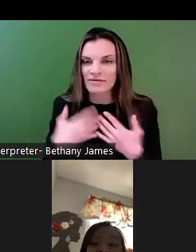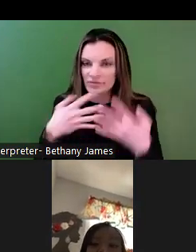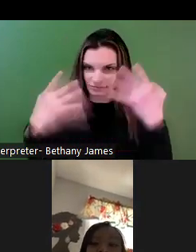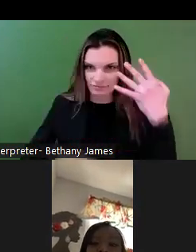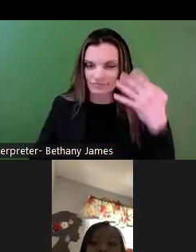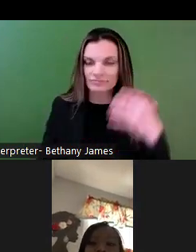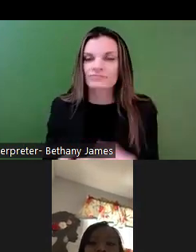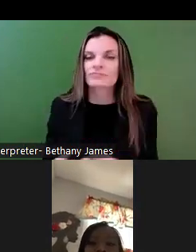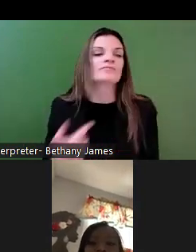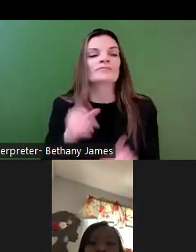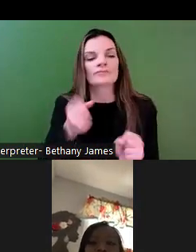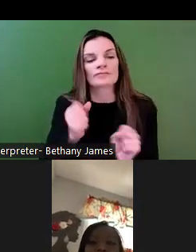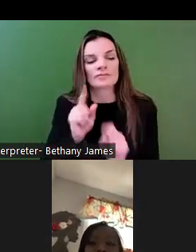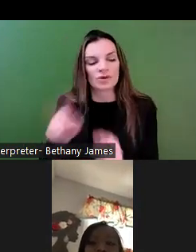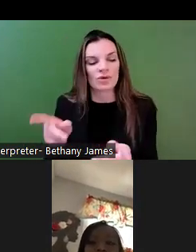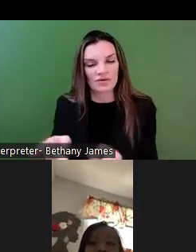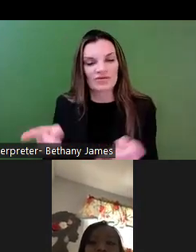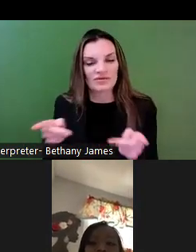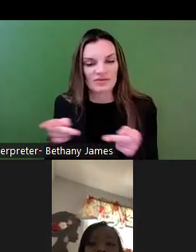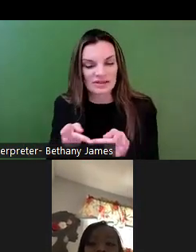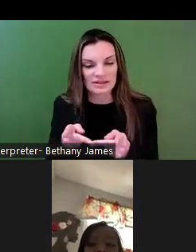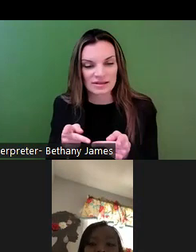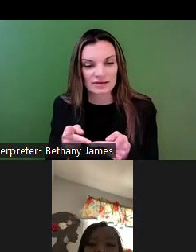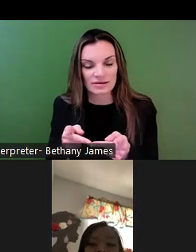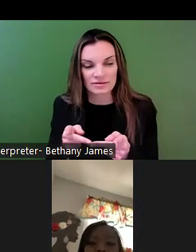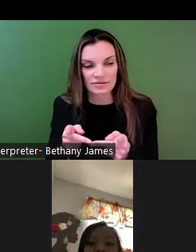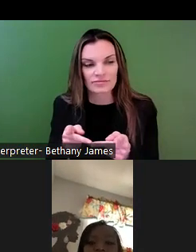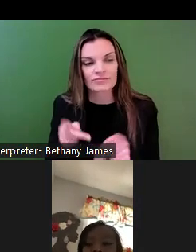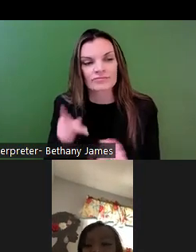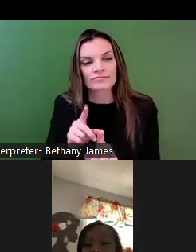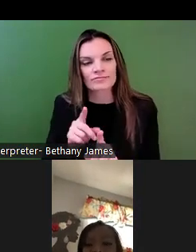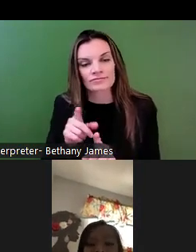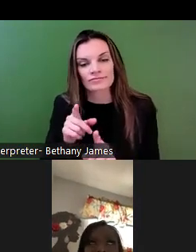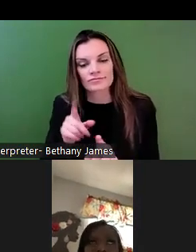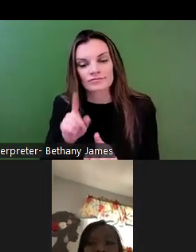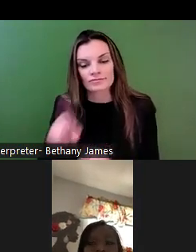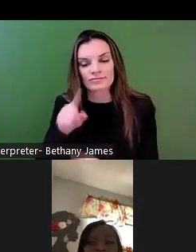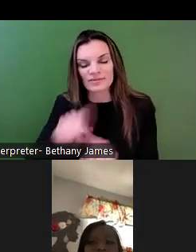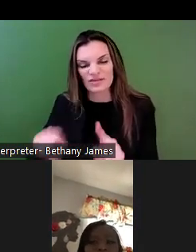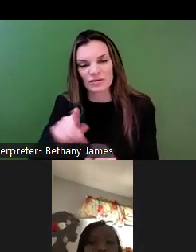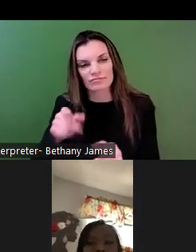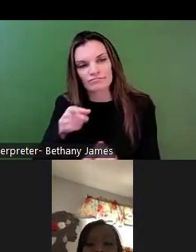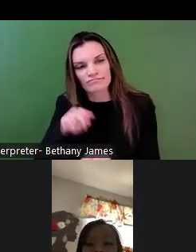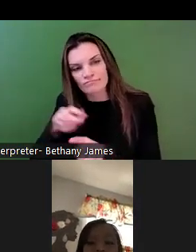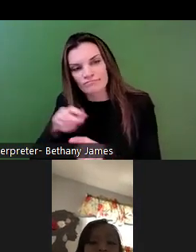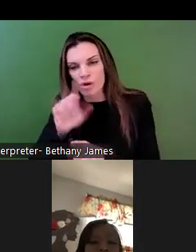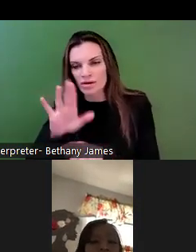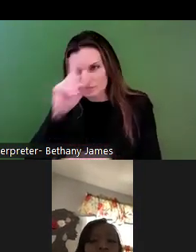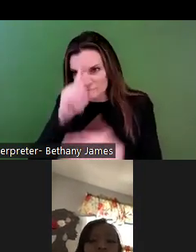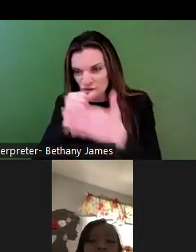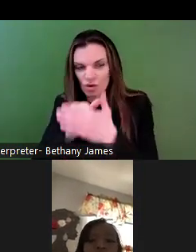of facilities just based off of their stroke symptoms to help with that rehabilitation. Acute